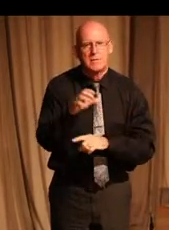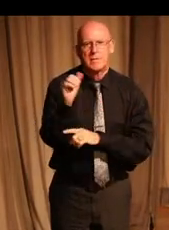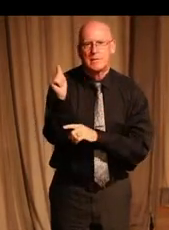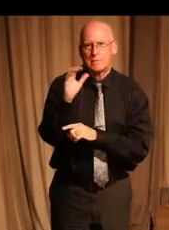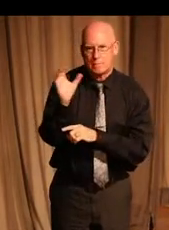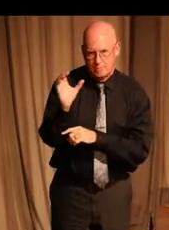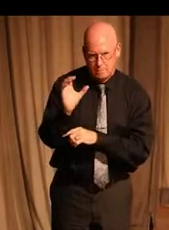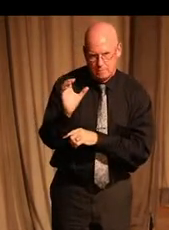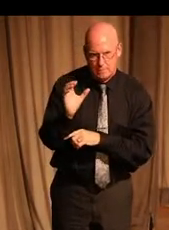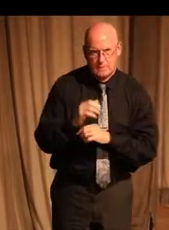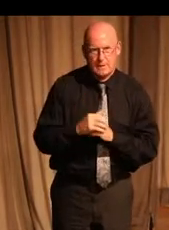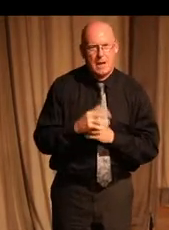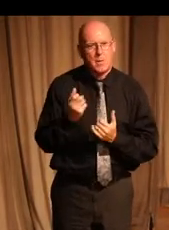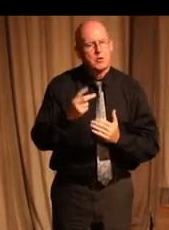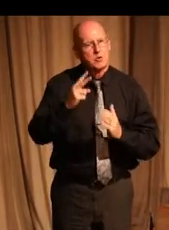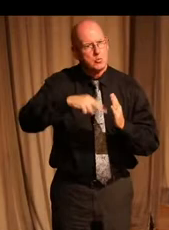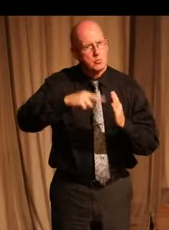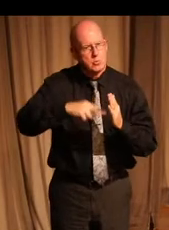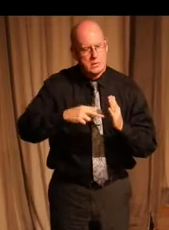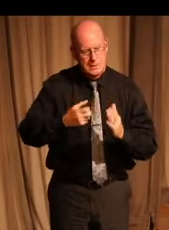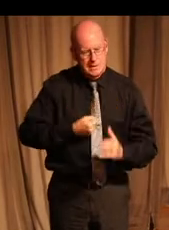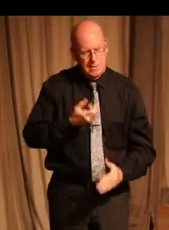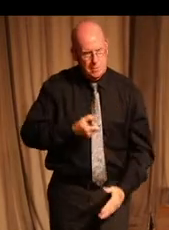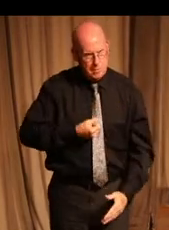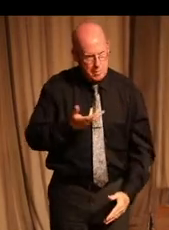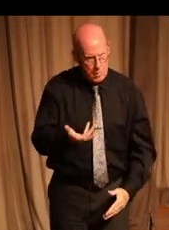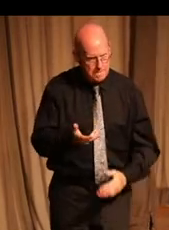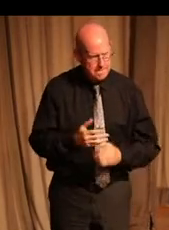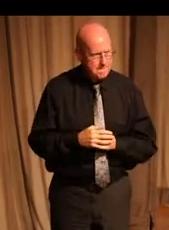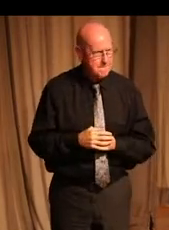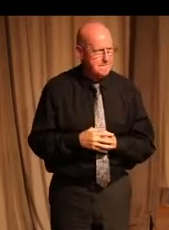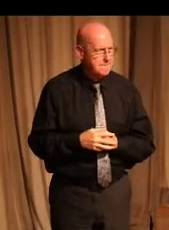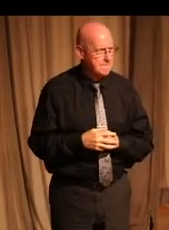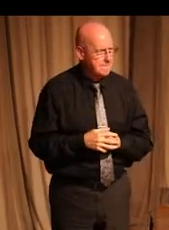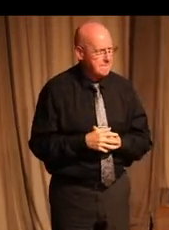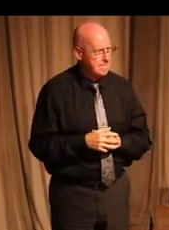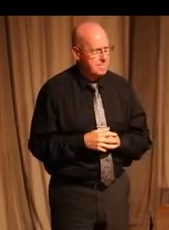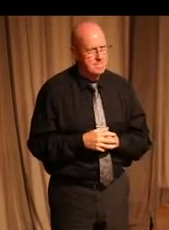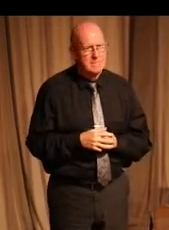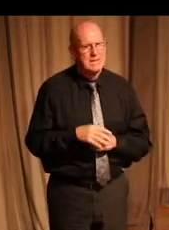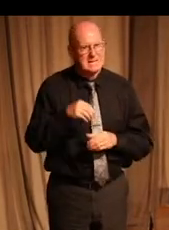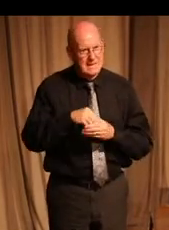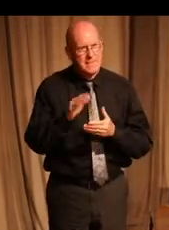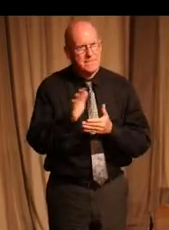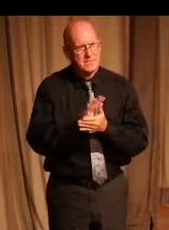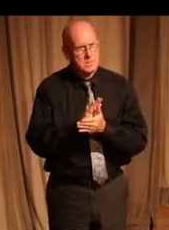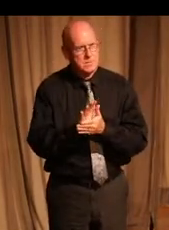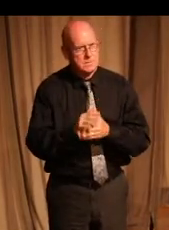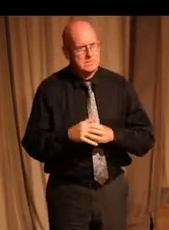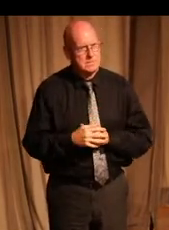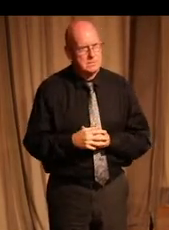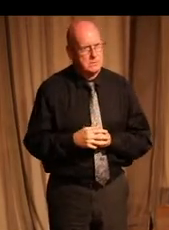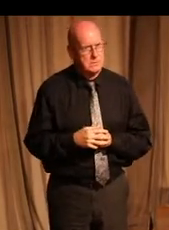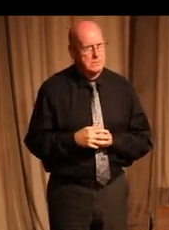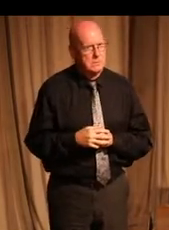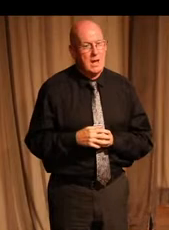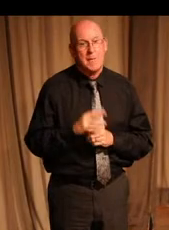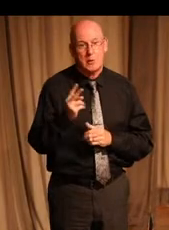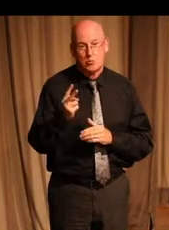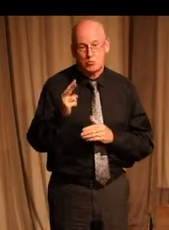and I wanted to read the poem that Maya Angelou is telling in the film, but I will read it in